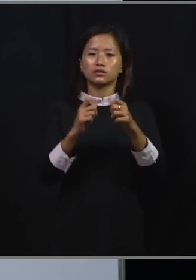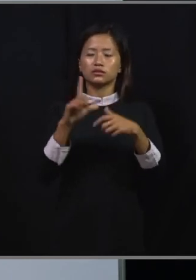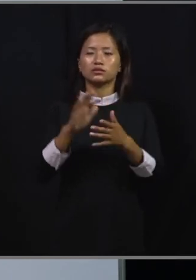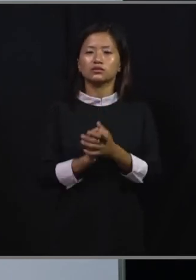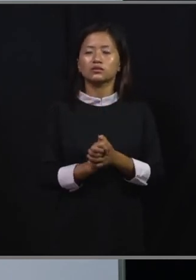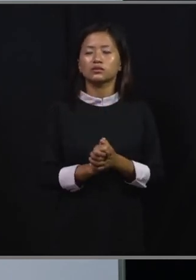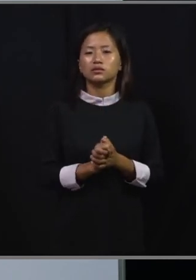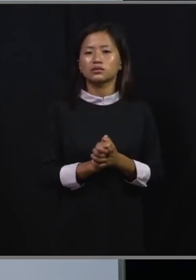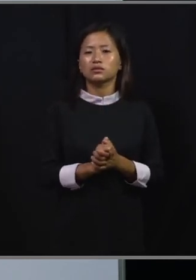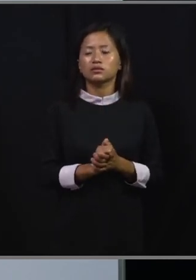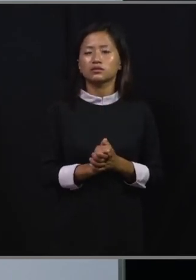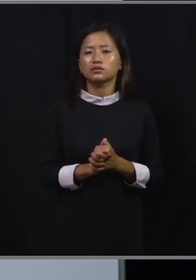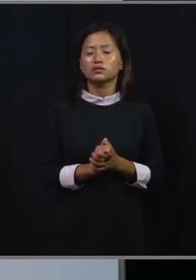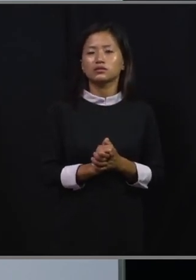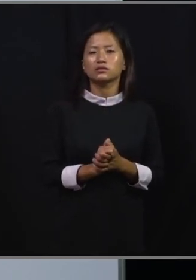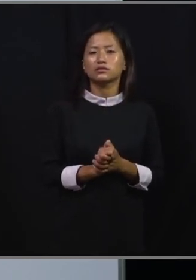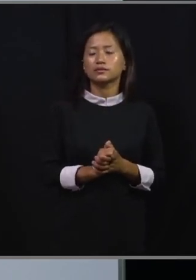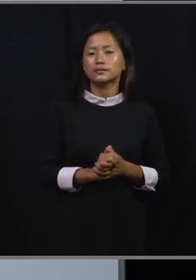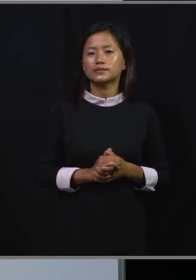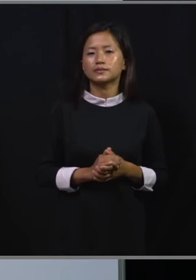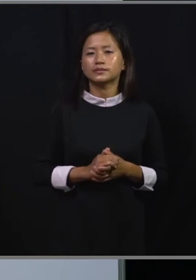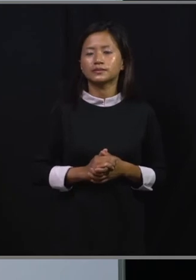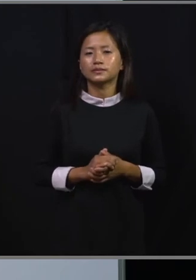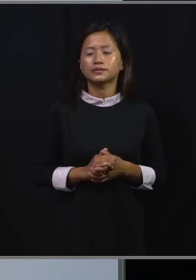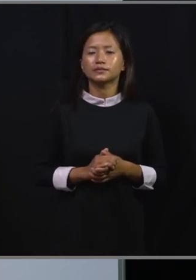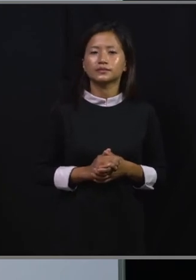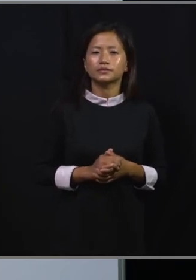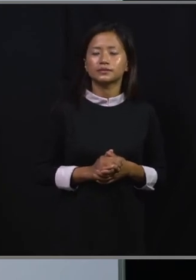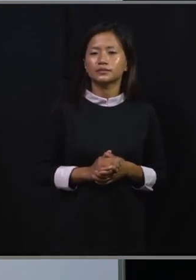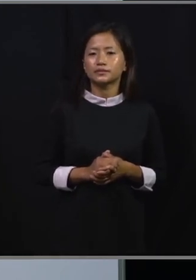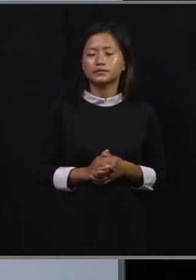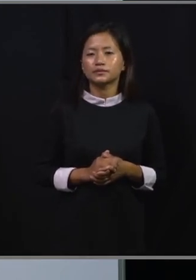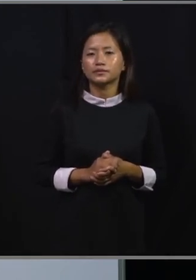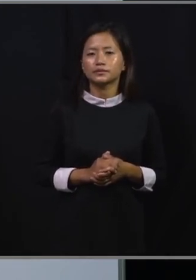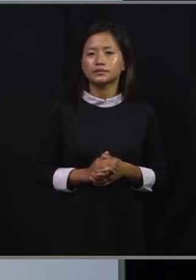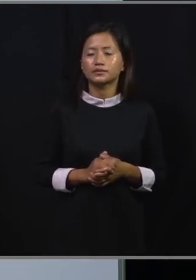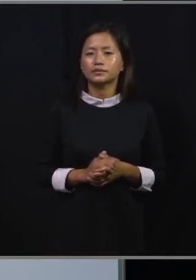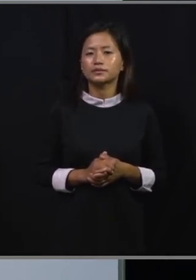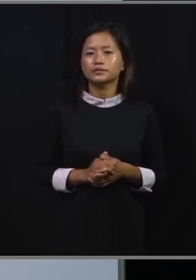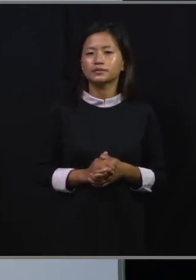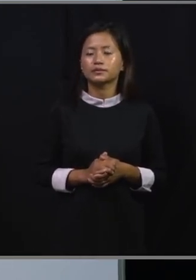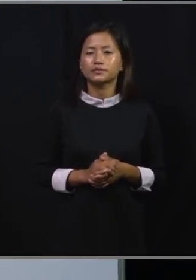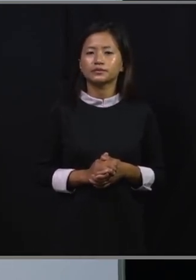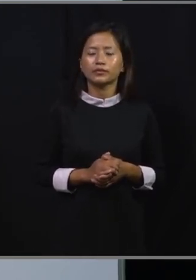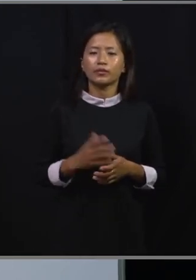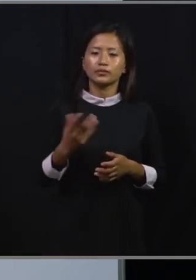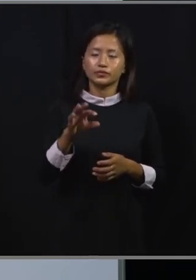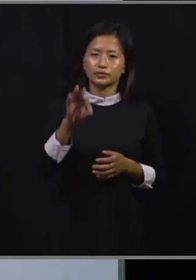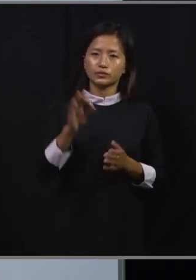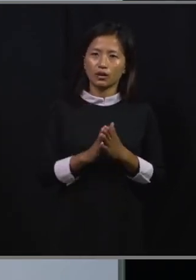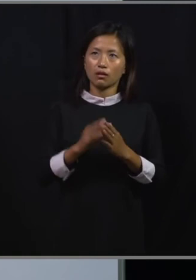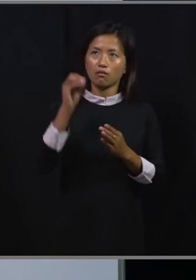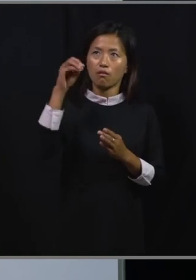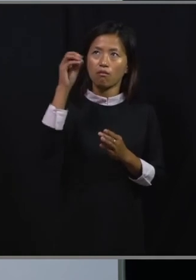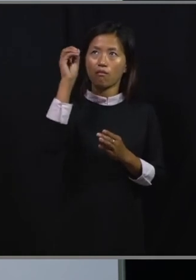Spherical wavefront. Spherical wavefront. Okay, when we take the point source, say bulb, when